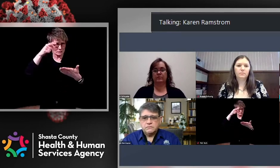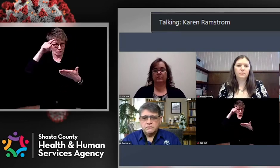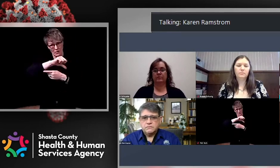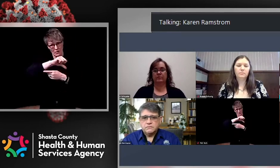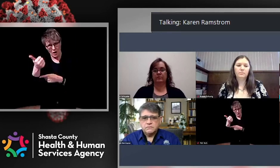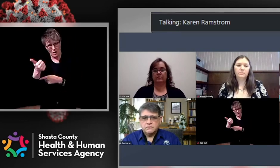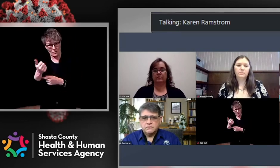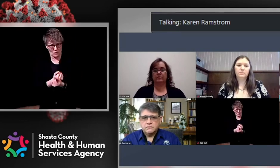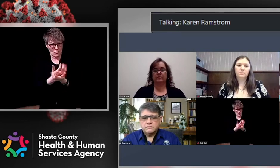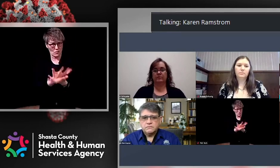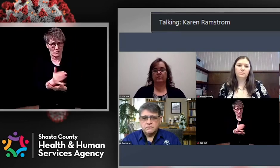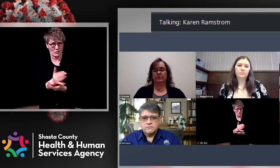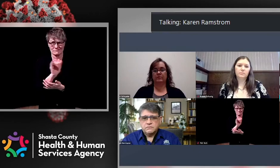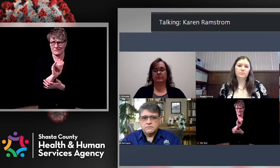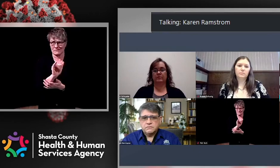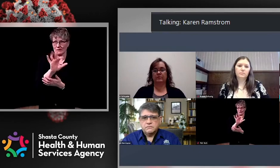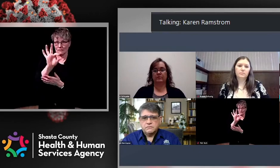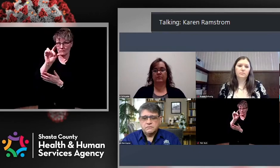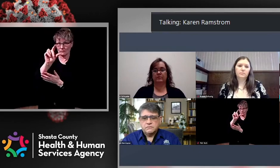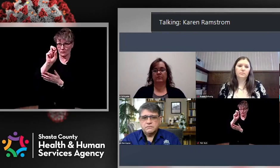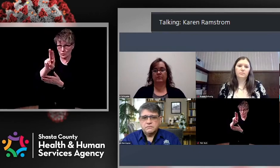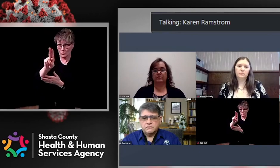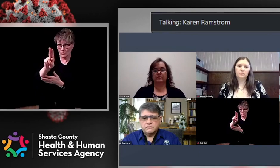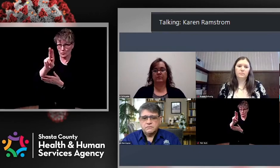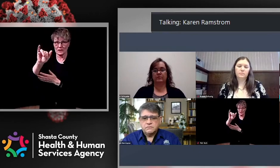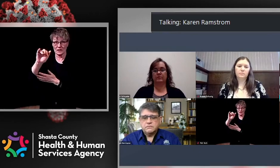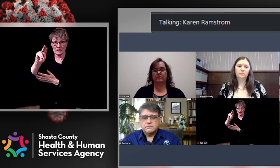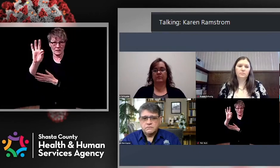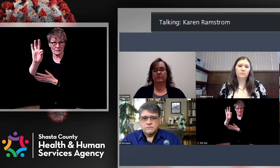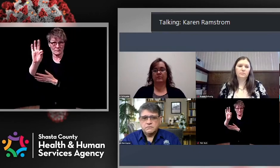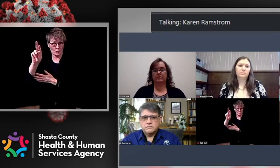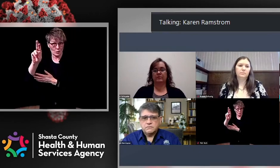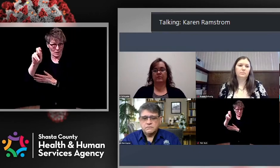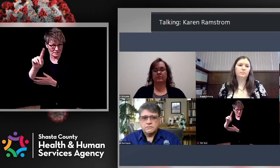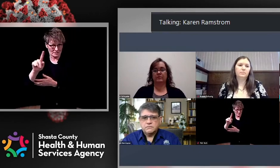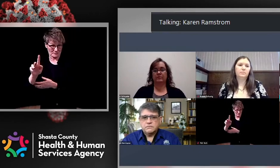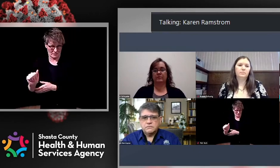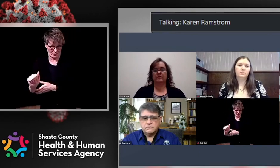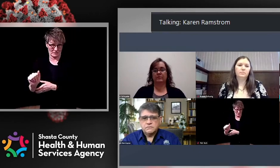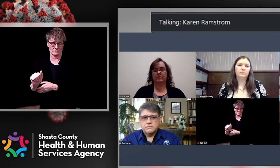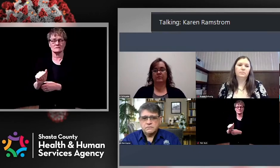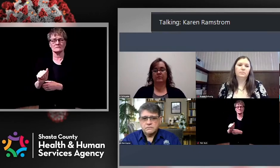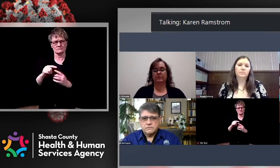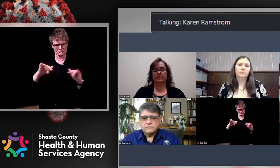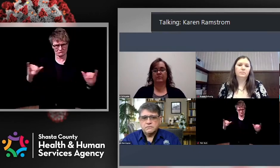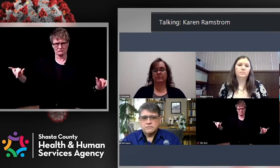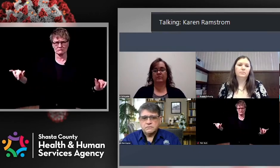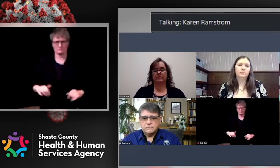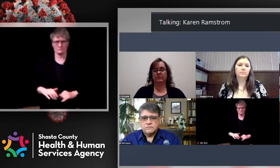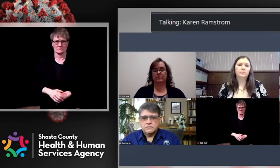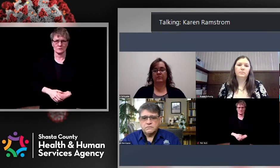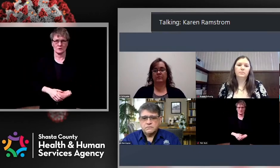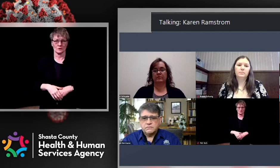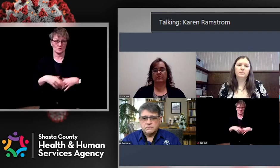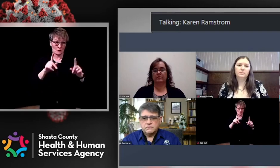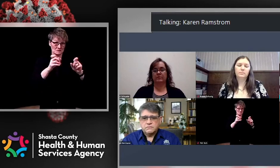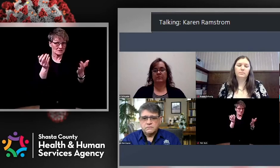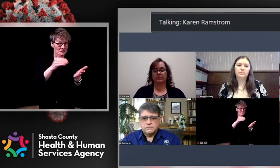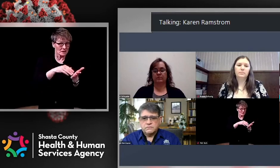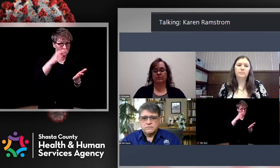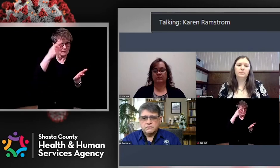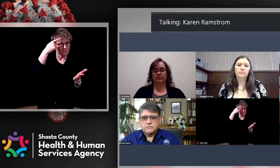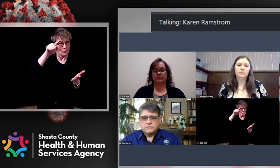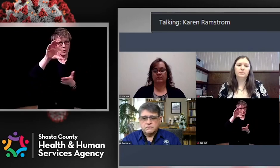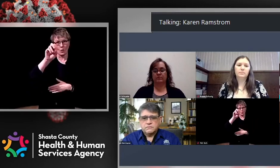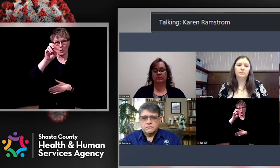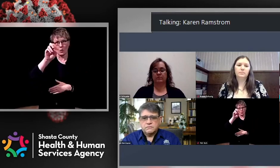and they cannot identify another cause, certainly testing for COVID-19 would make sense. And those are some of